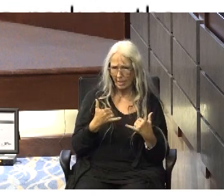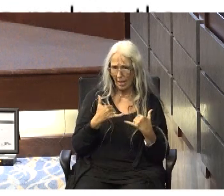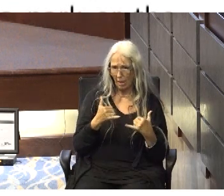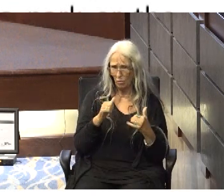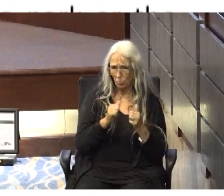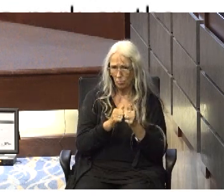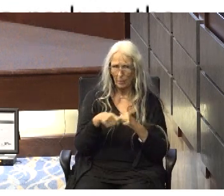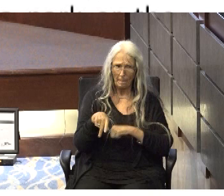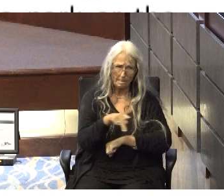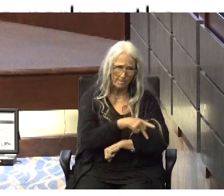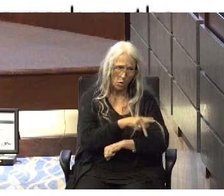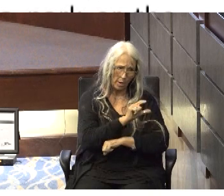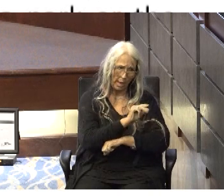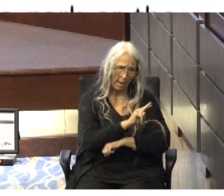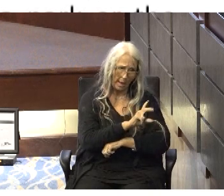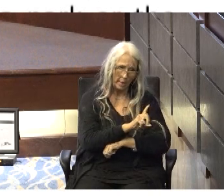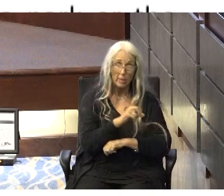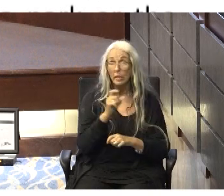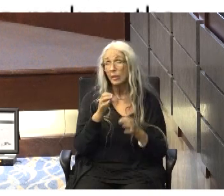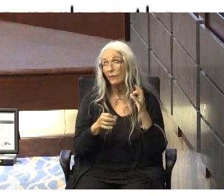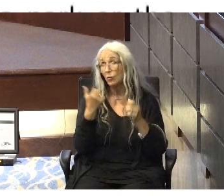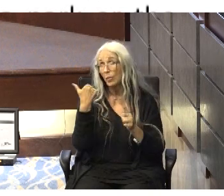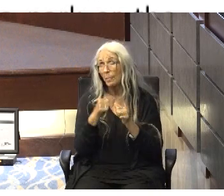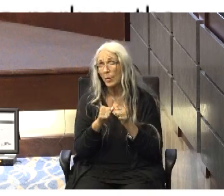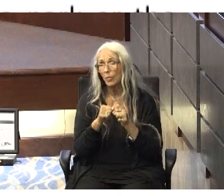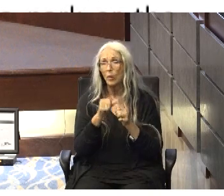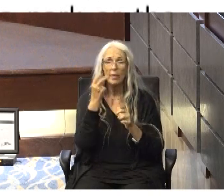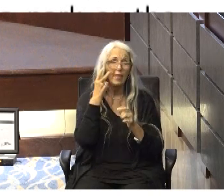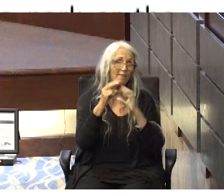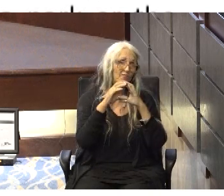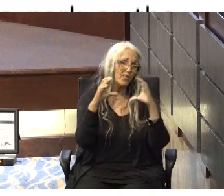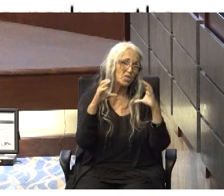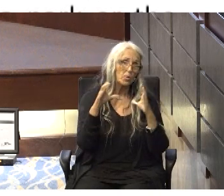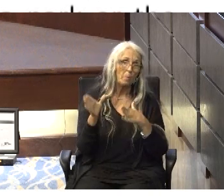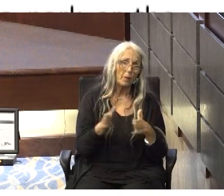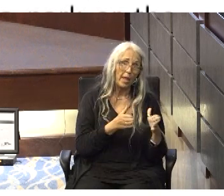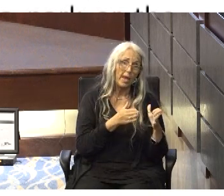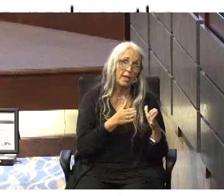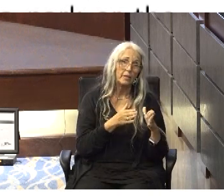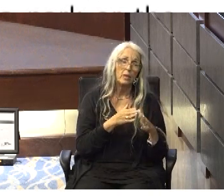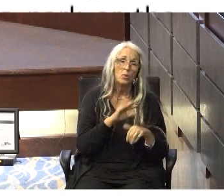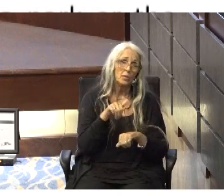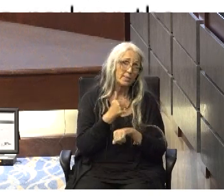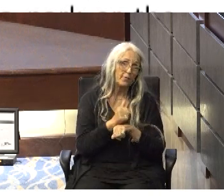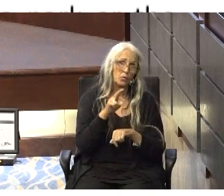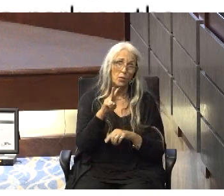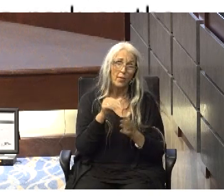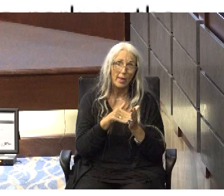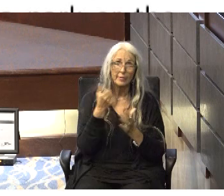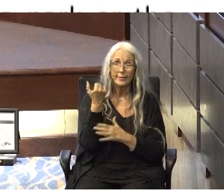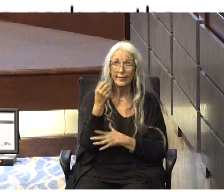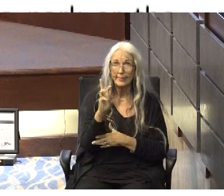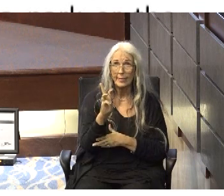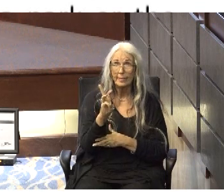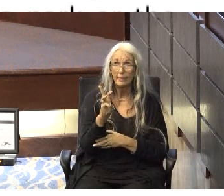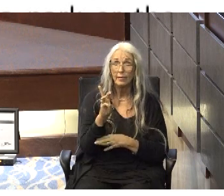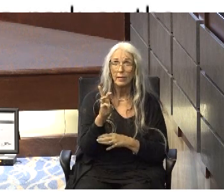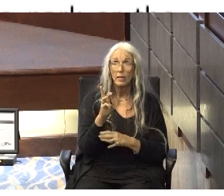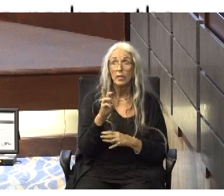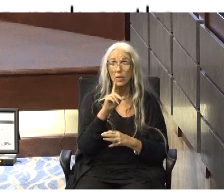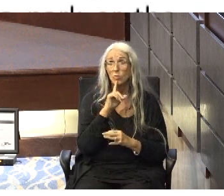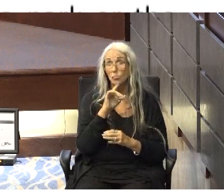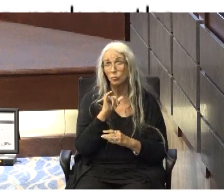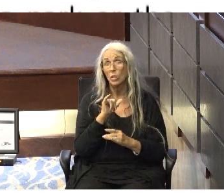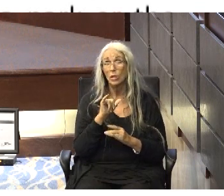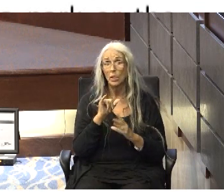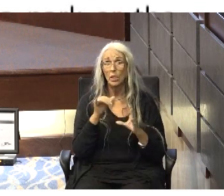dedicated parkland. But as you recall, this visioning plan was formalized back in 2016 and really is a